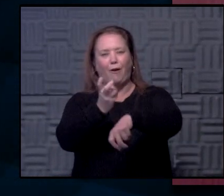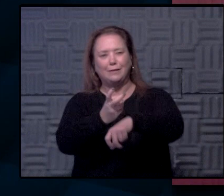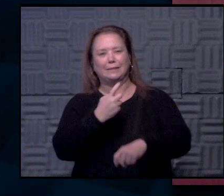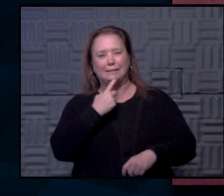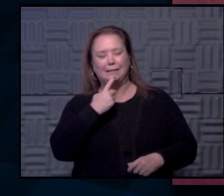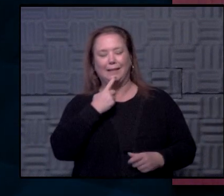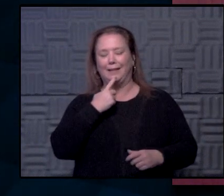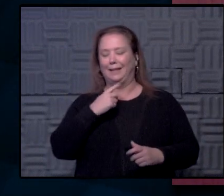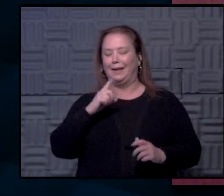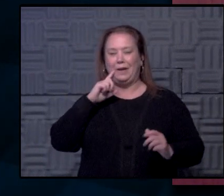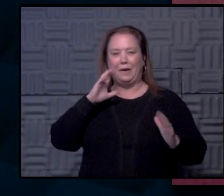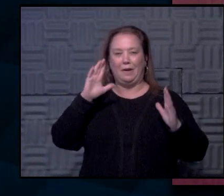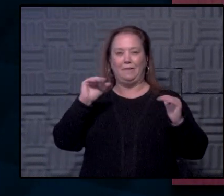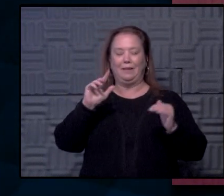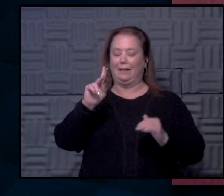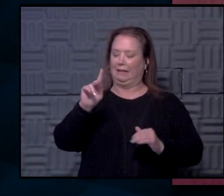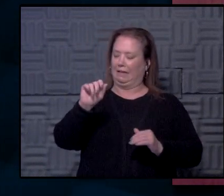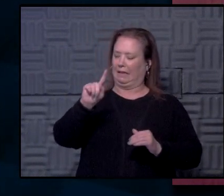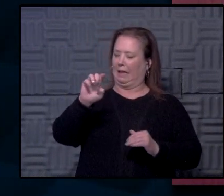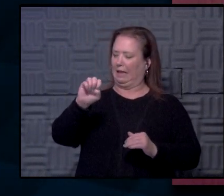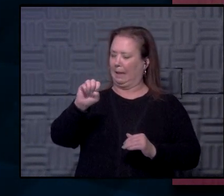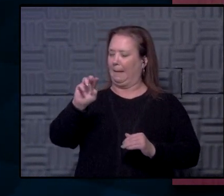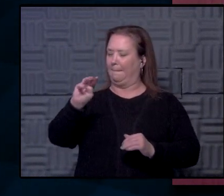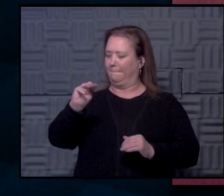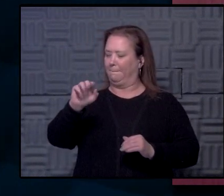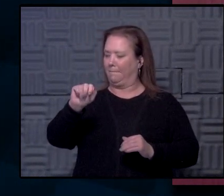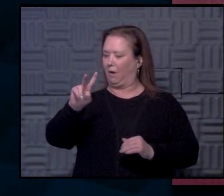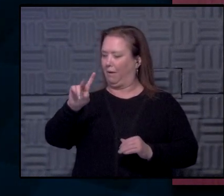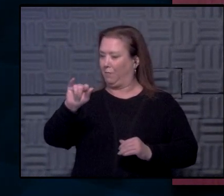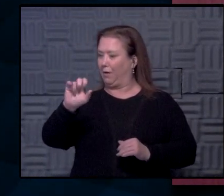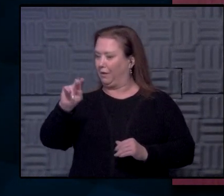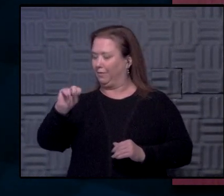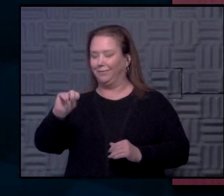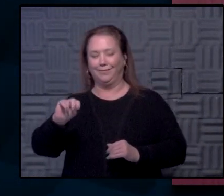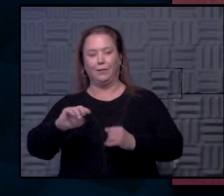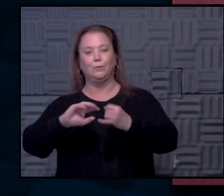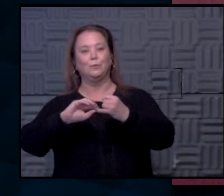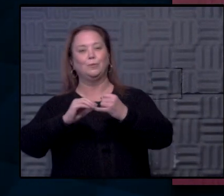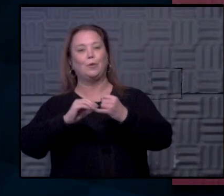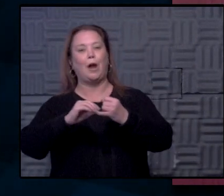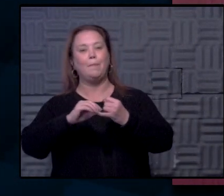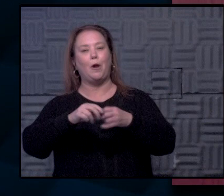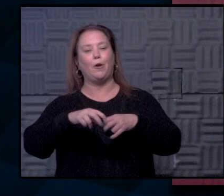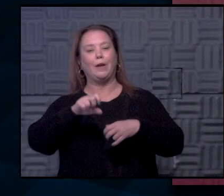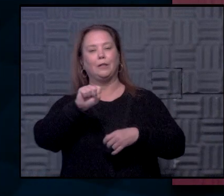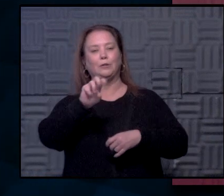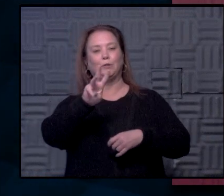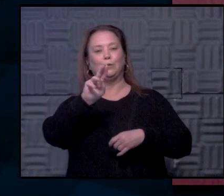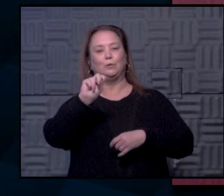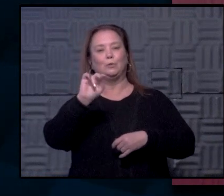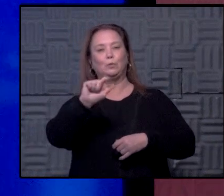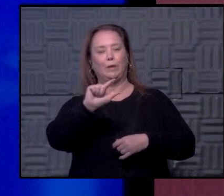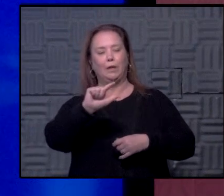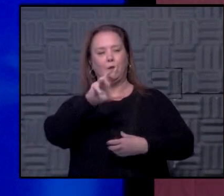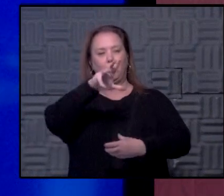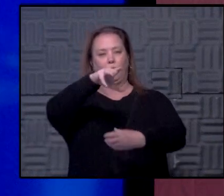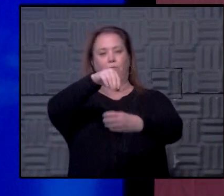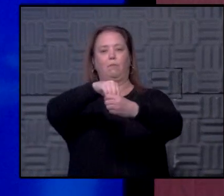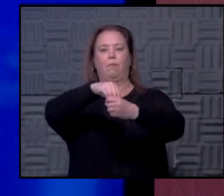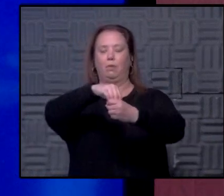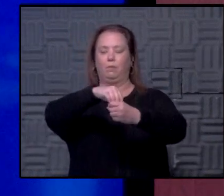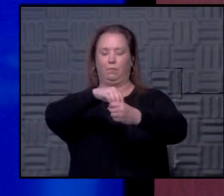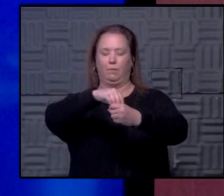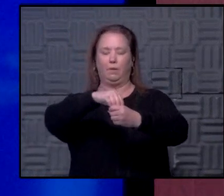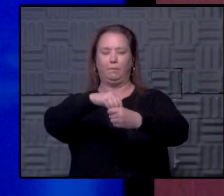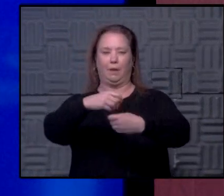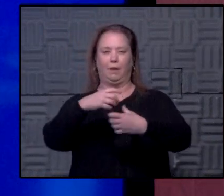too. Katie Mabry Van Dieren, the owner and curator of Strawberry Swing. You both are heavily involved in working to make the holidays